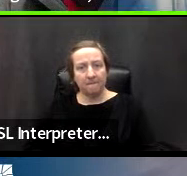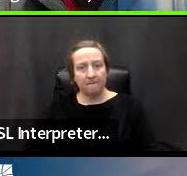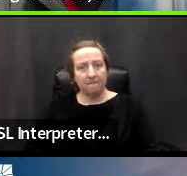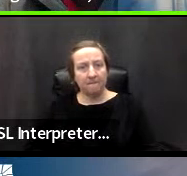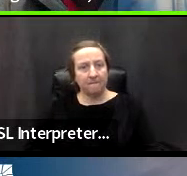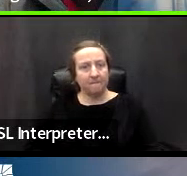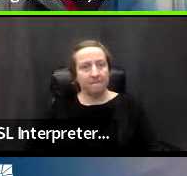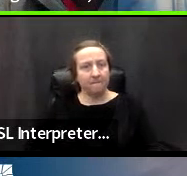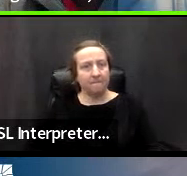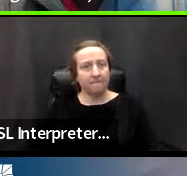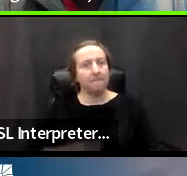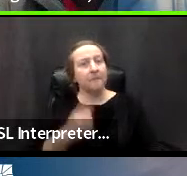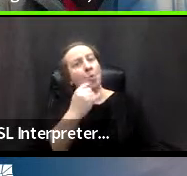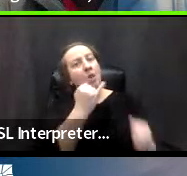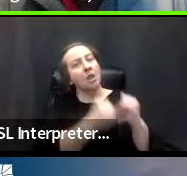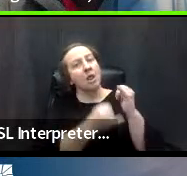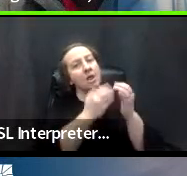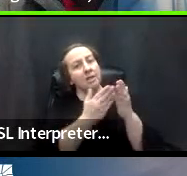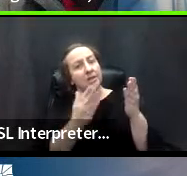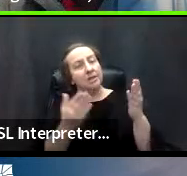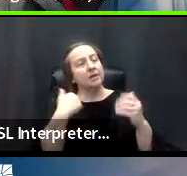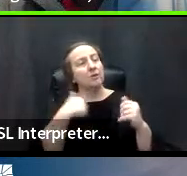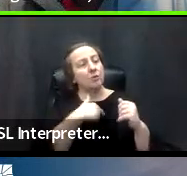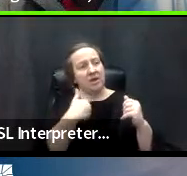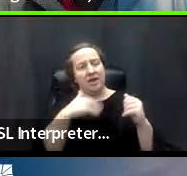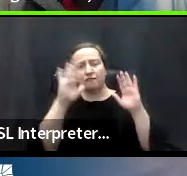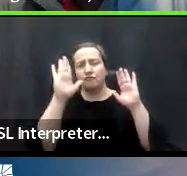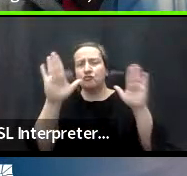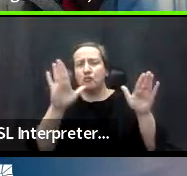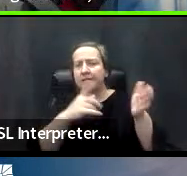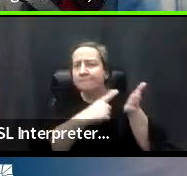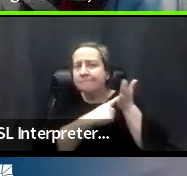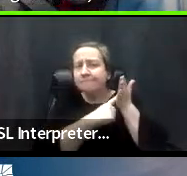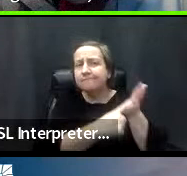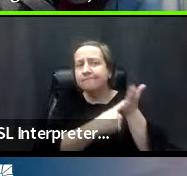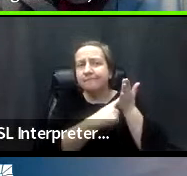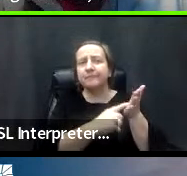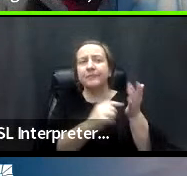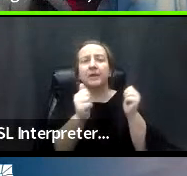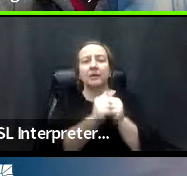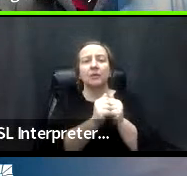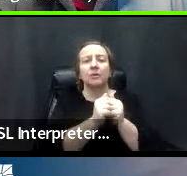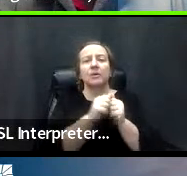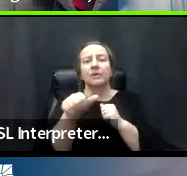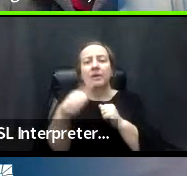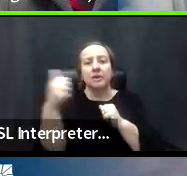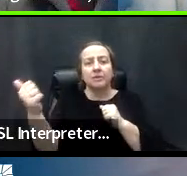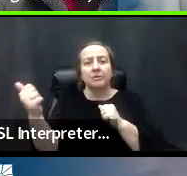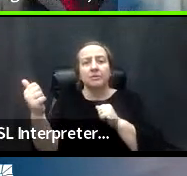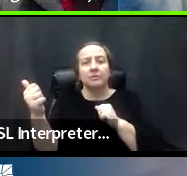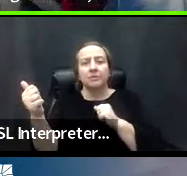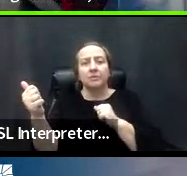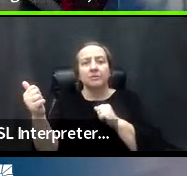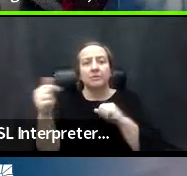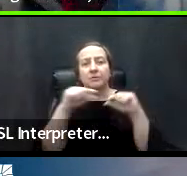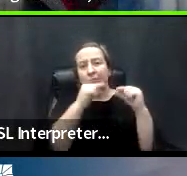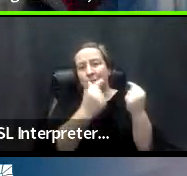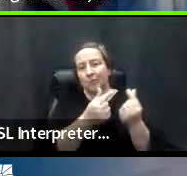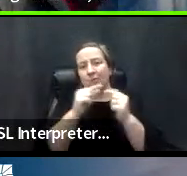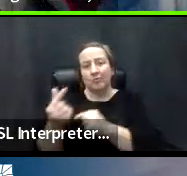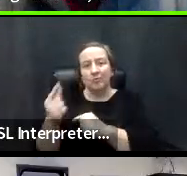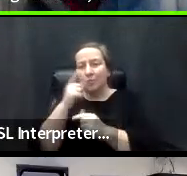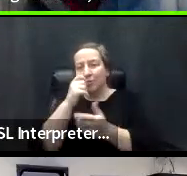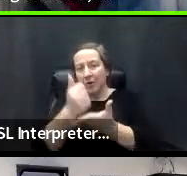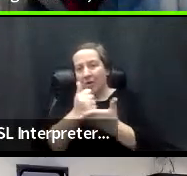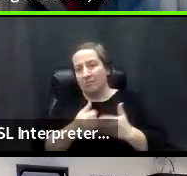So one last thing, we've had some great conversations with the other groups that are helping